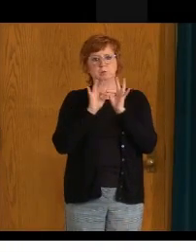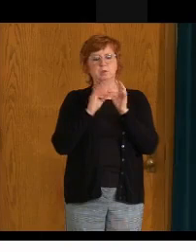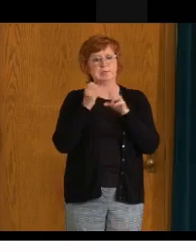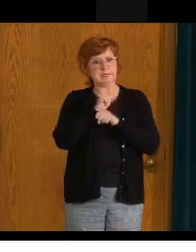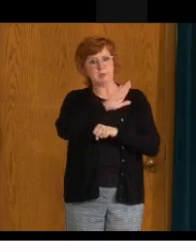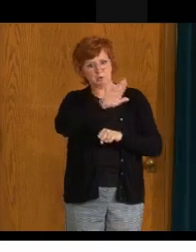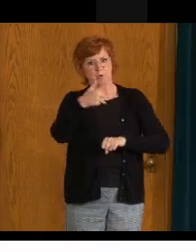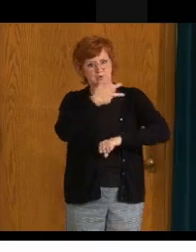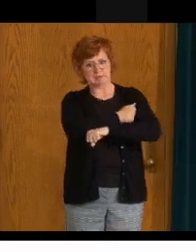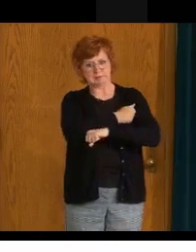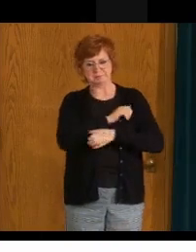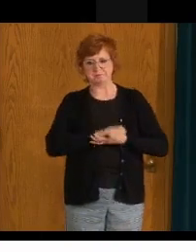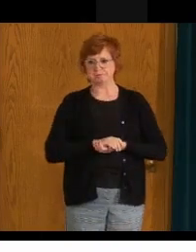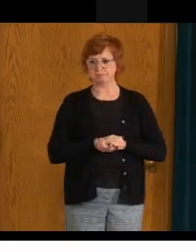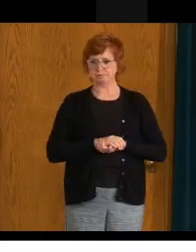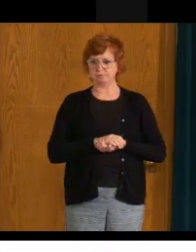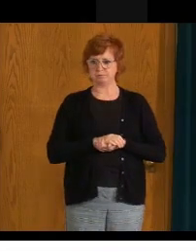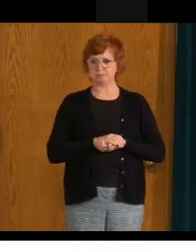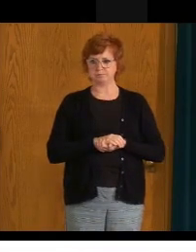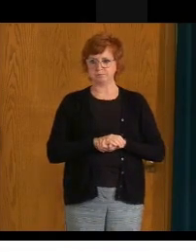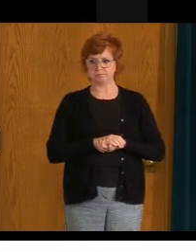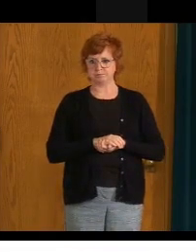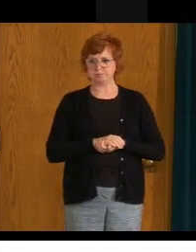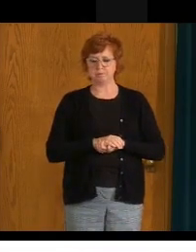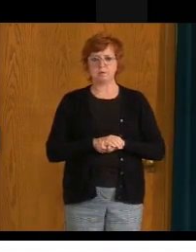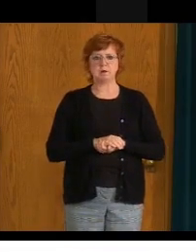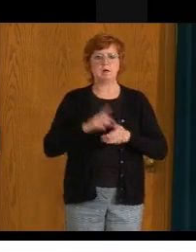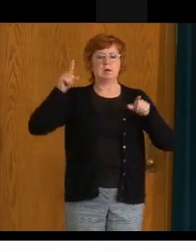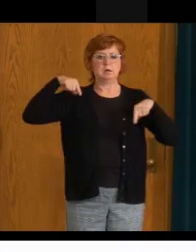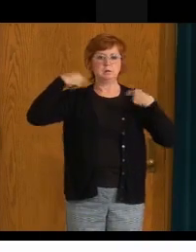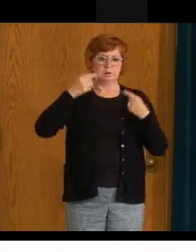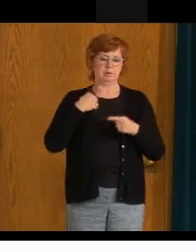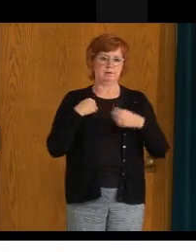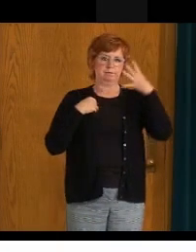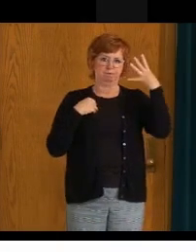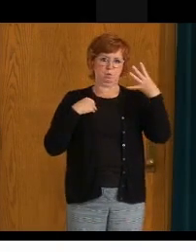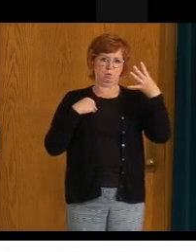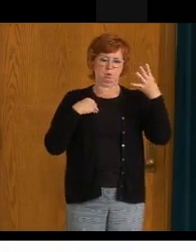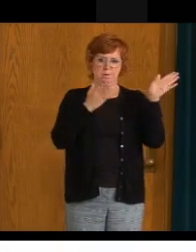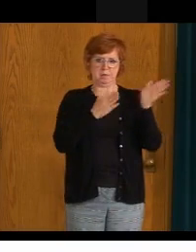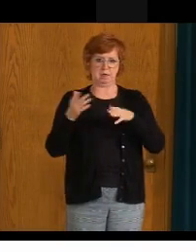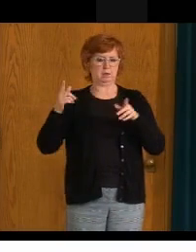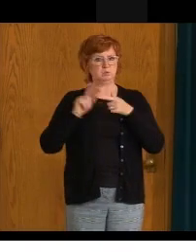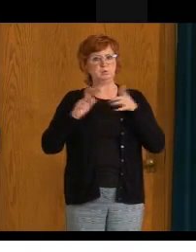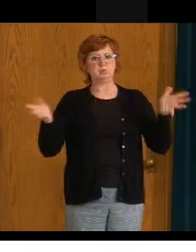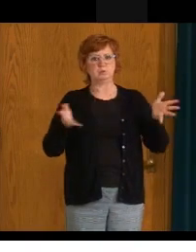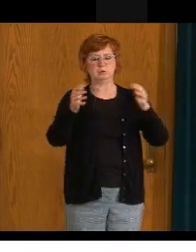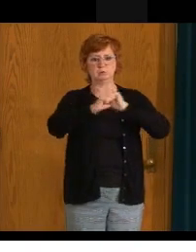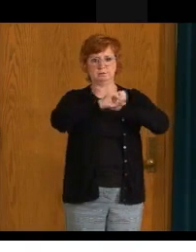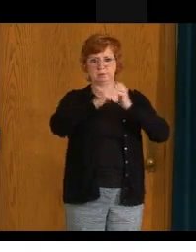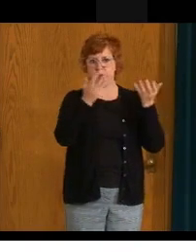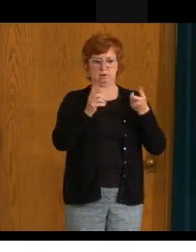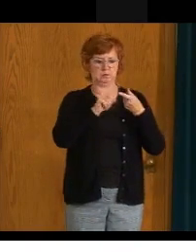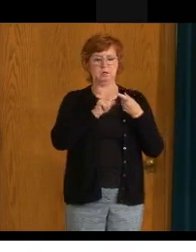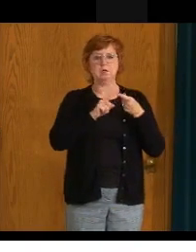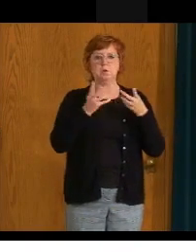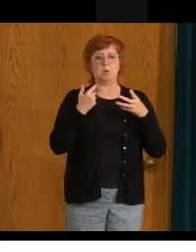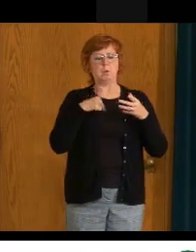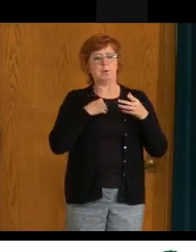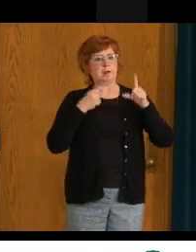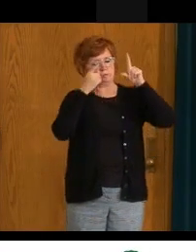To date, we've been operating with 4 key strategies in order to promote uptake of the vaccine. The first one is enhancing